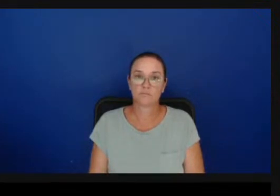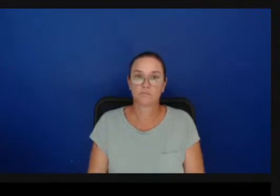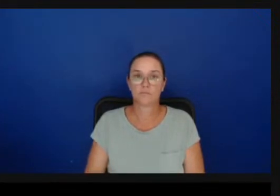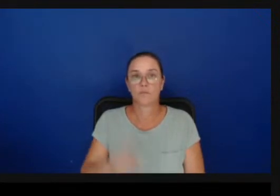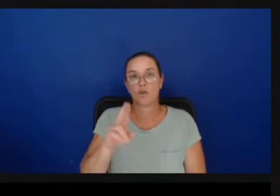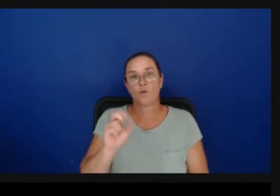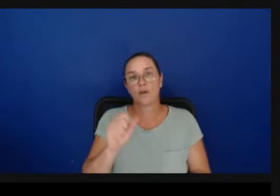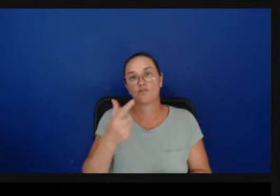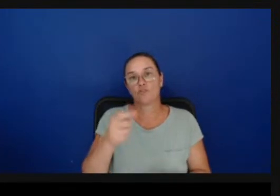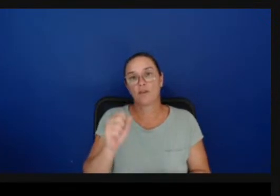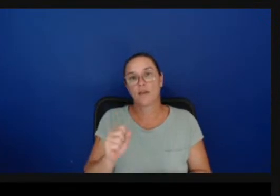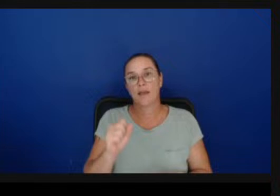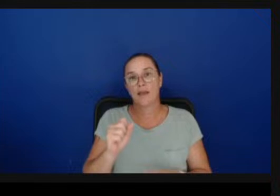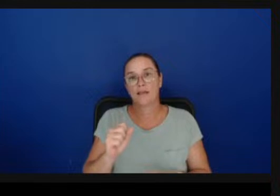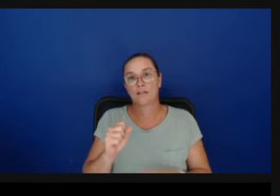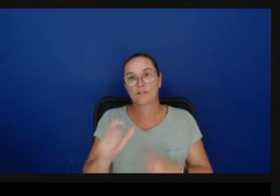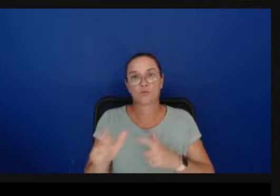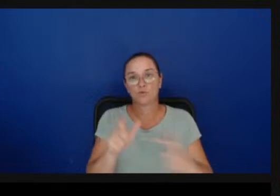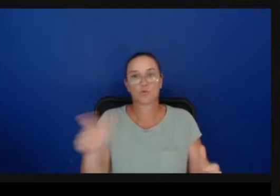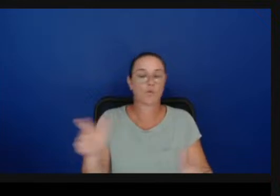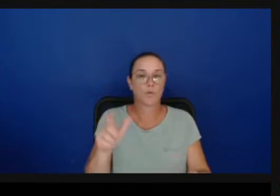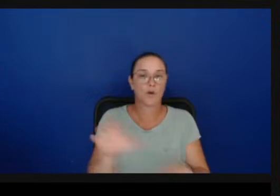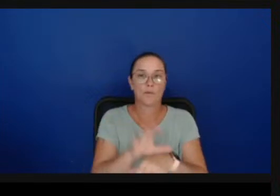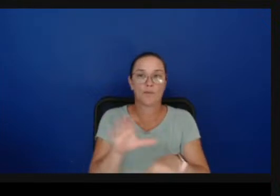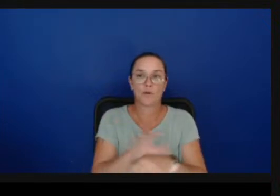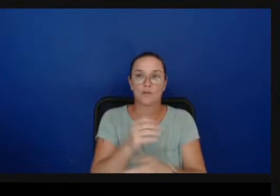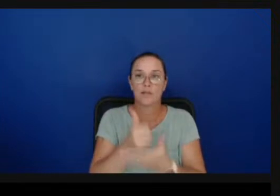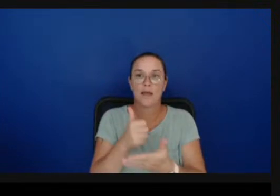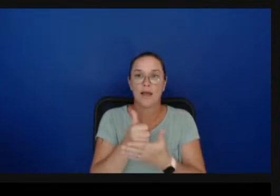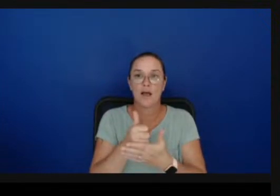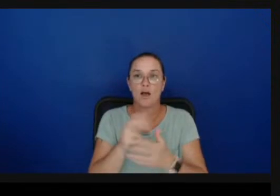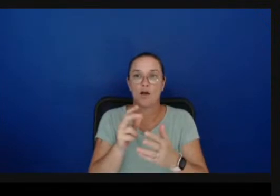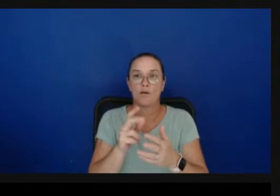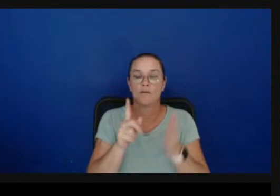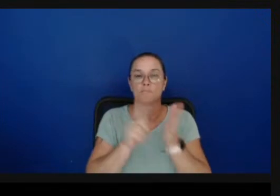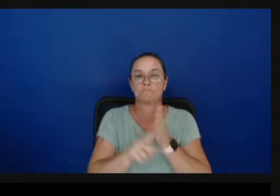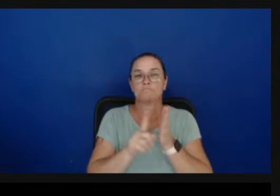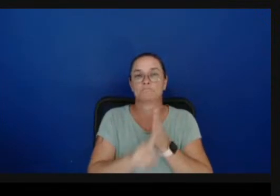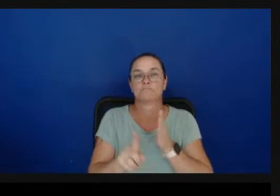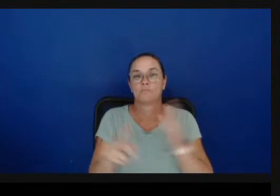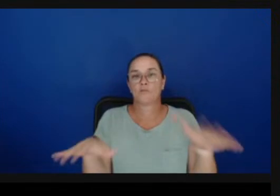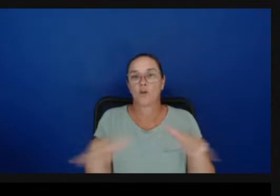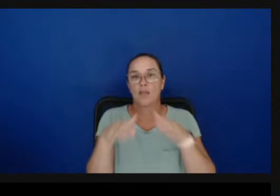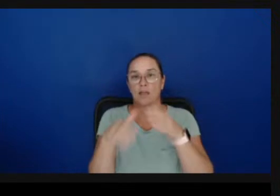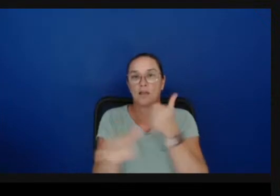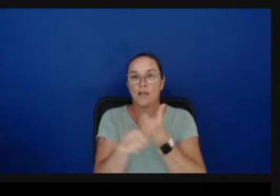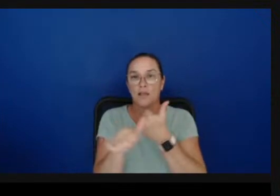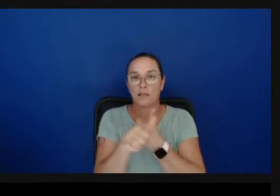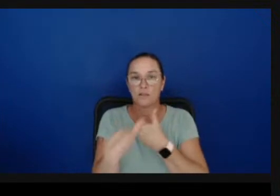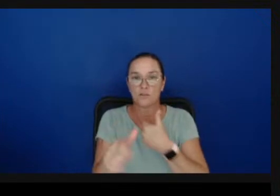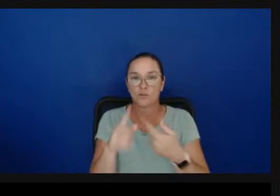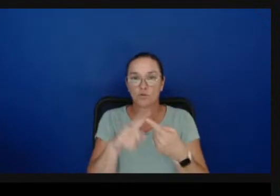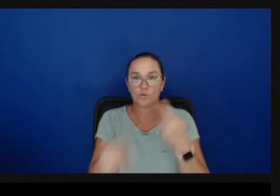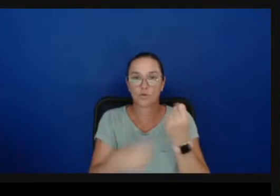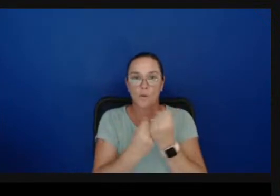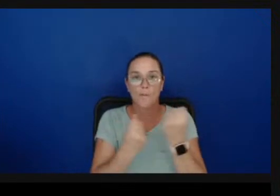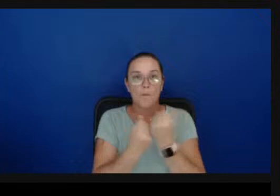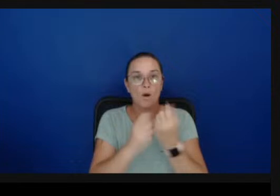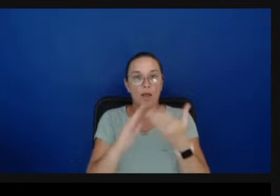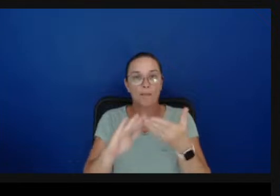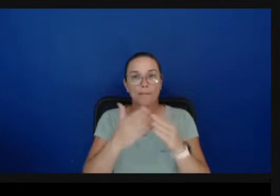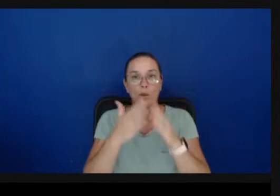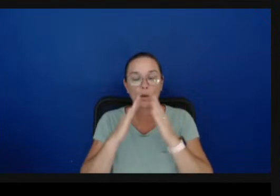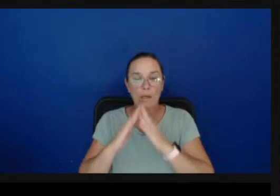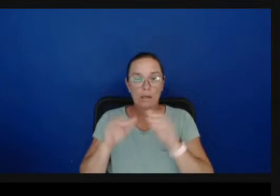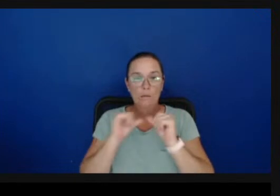USGS supercomputers help assess volcanic hazards in support of community resilience. And this features a